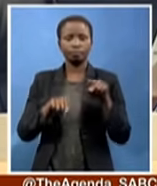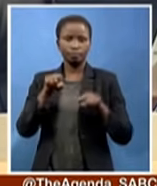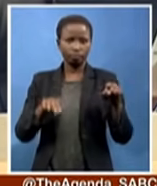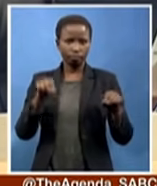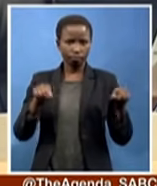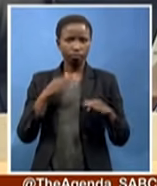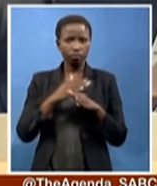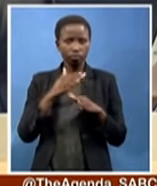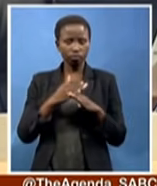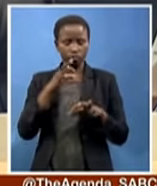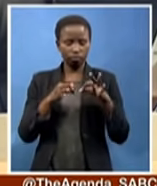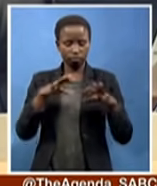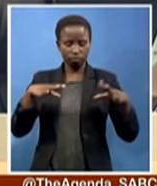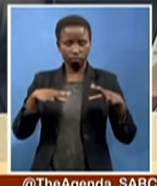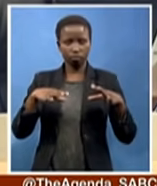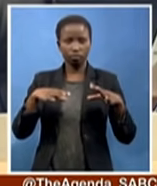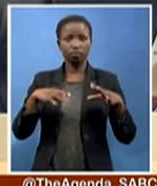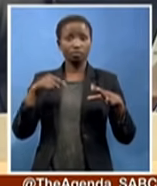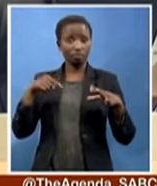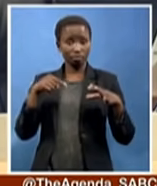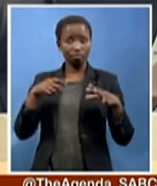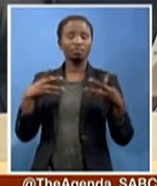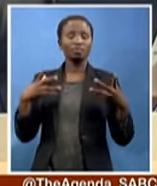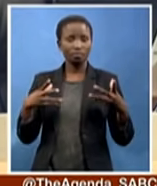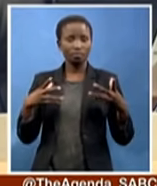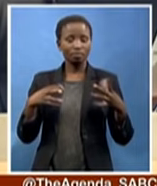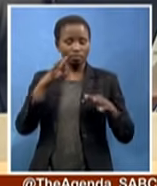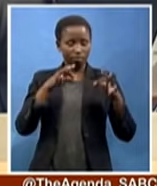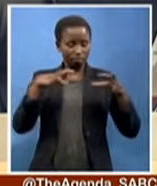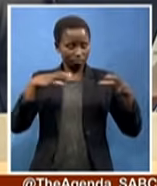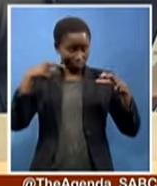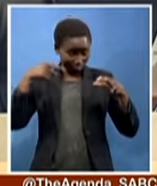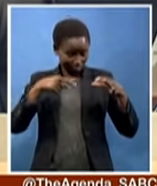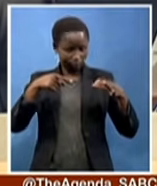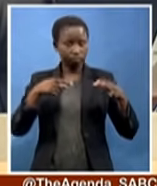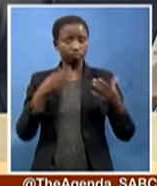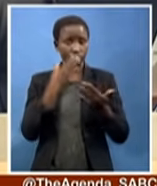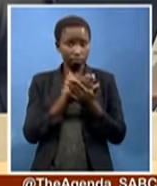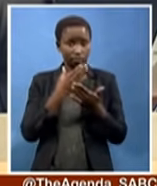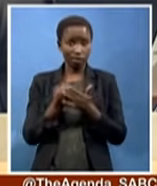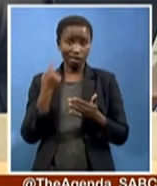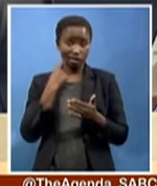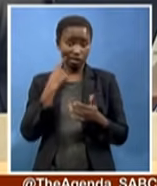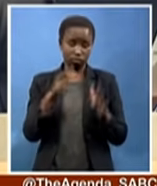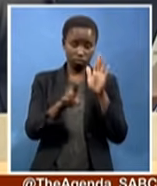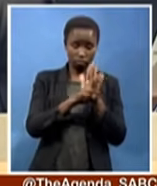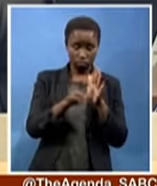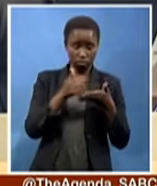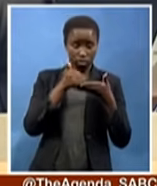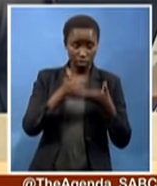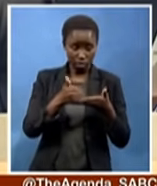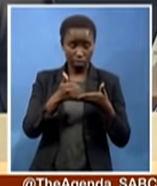are capable of articulating and representing the needs, the interests, and the concerns of the